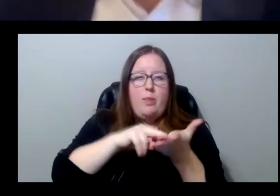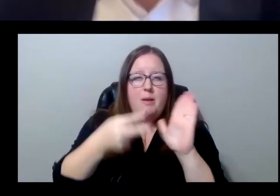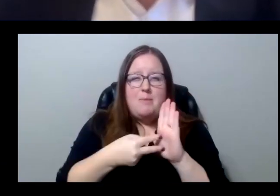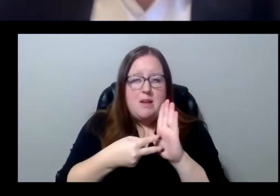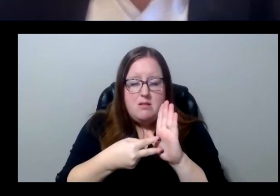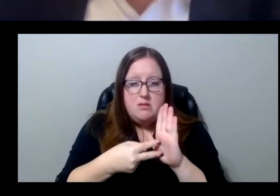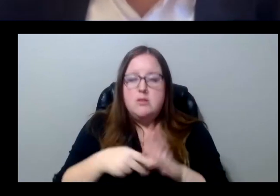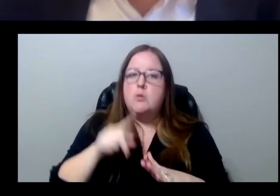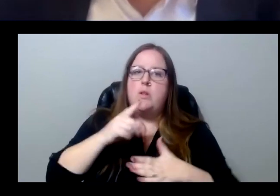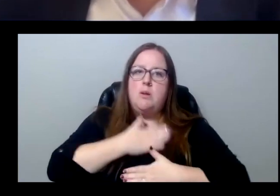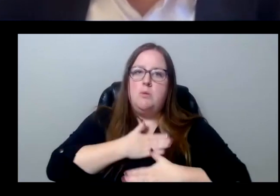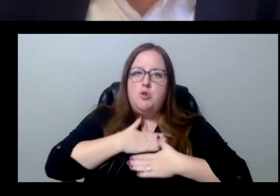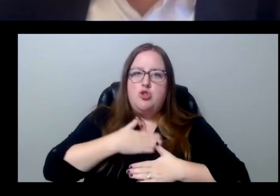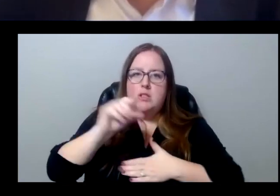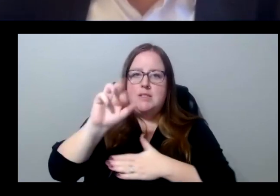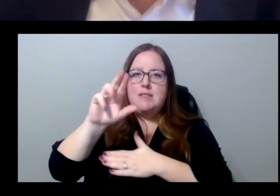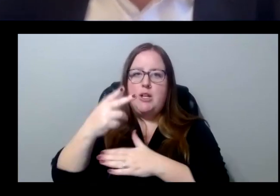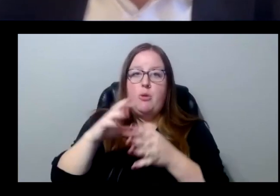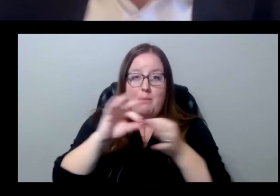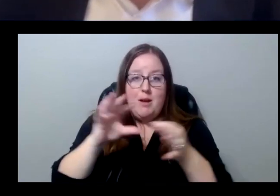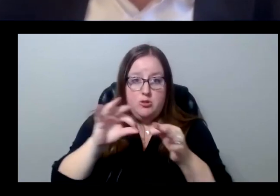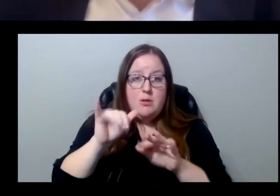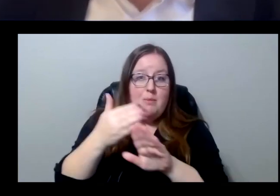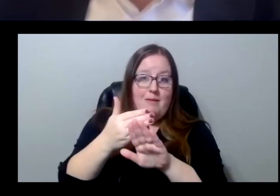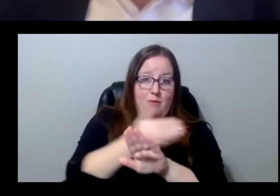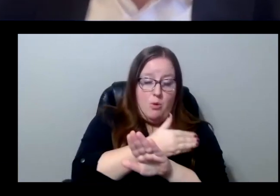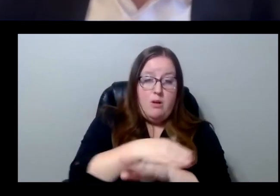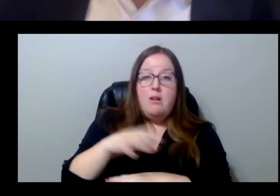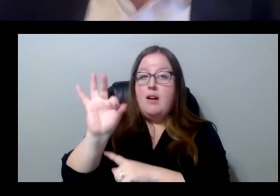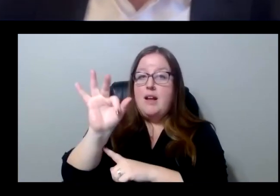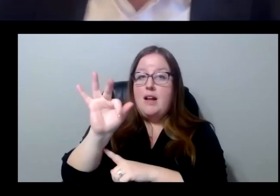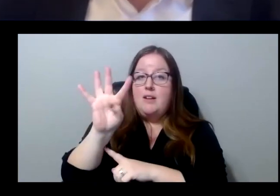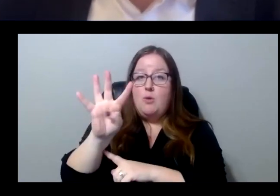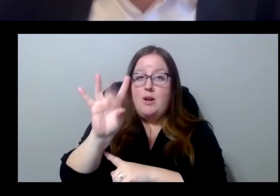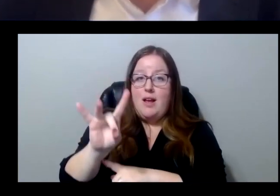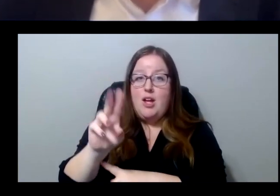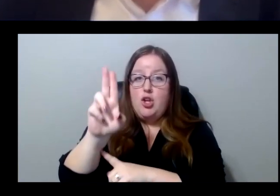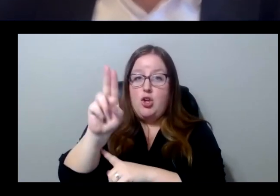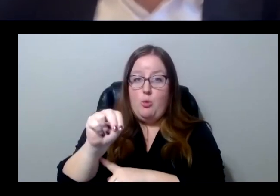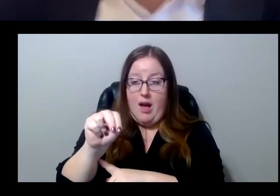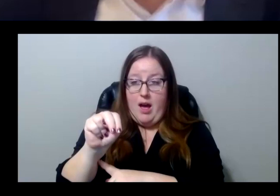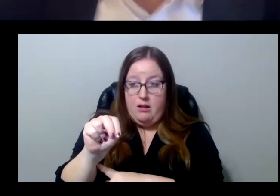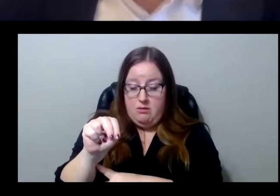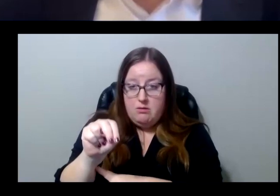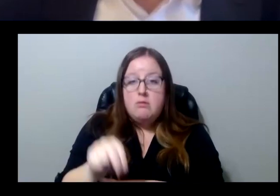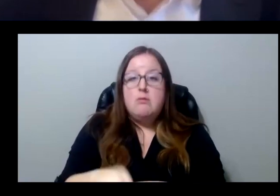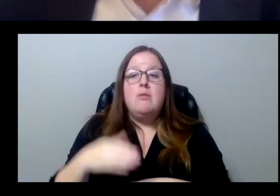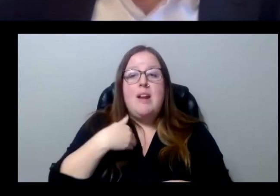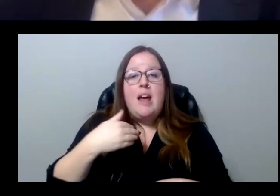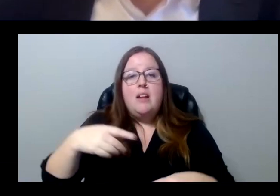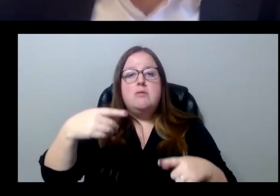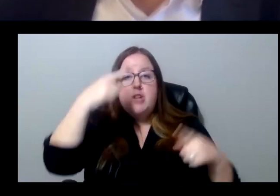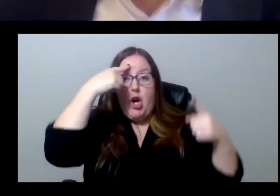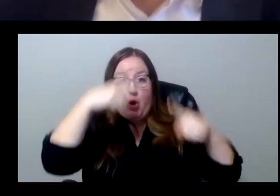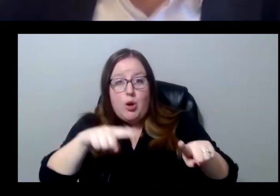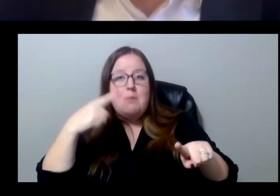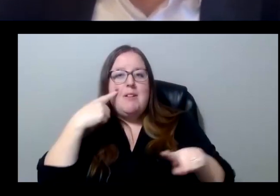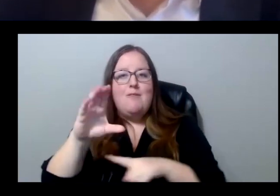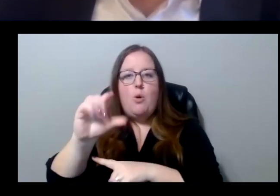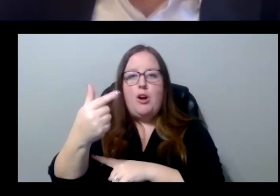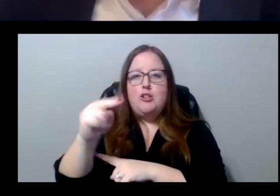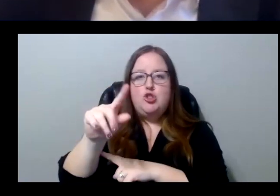scarcity. Supplies were cut off because the Bosnian Serb army was still in the surrounding hills. Electricity was not very